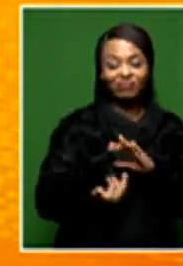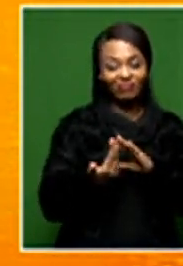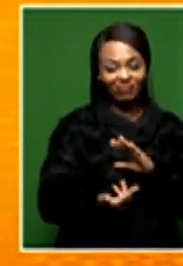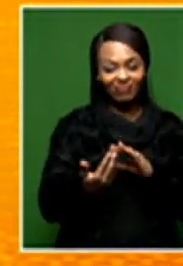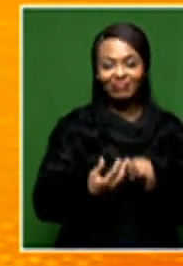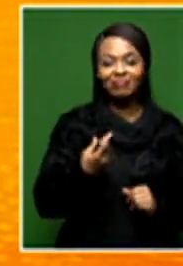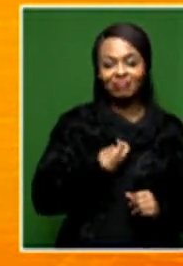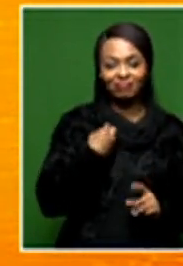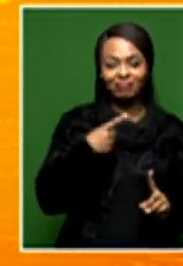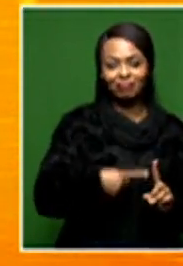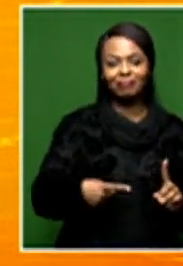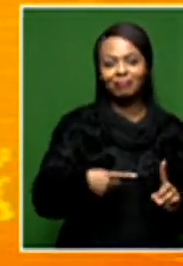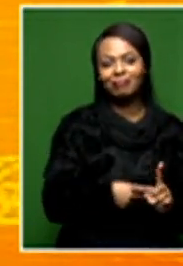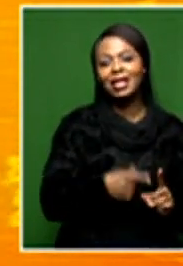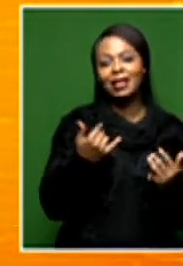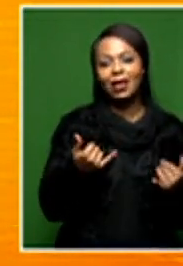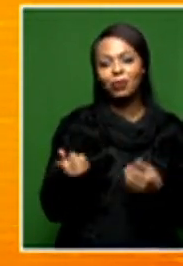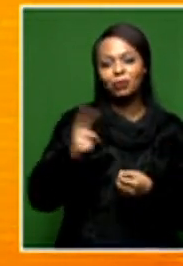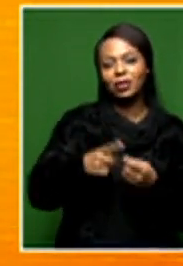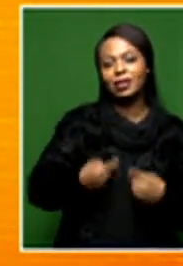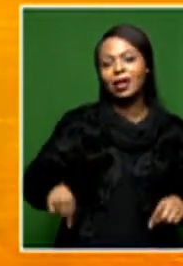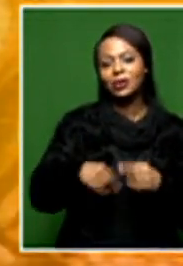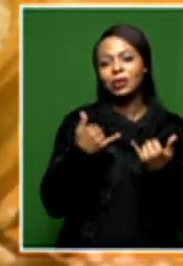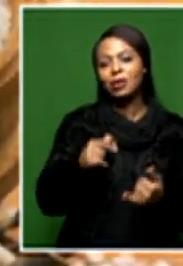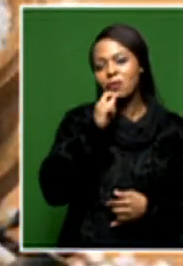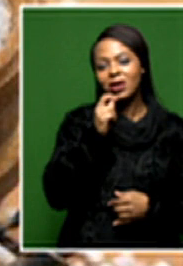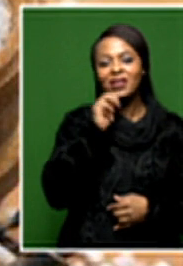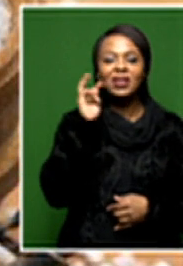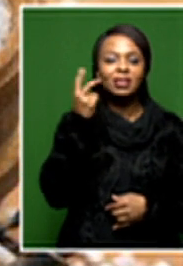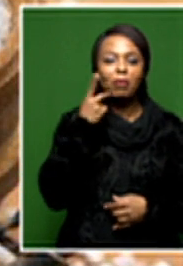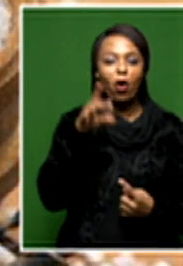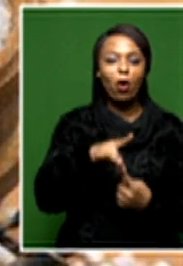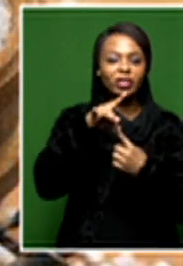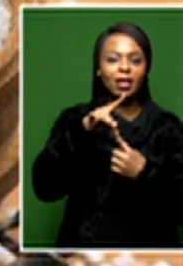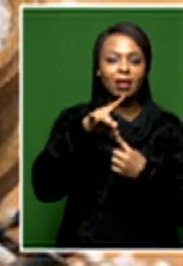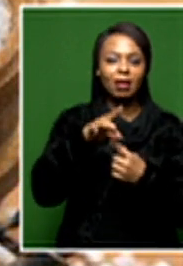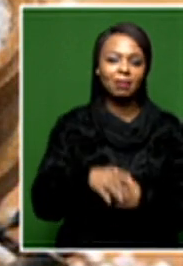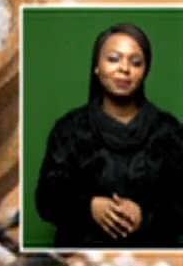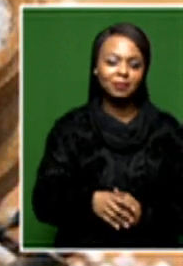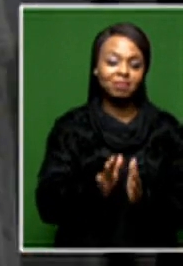Braai, and he joined us this morning to unpack his latest book titled The Vegetarian Option.